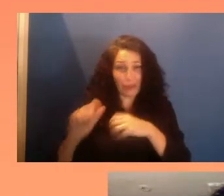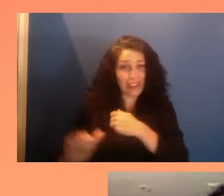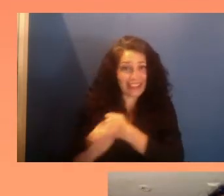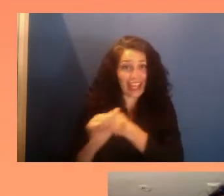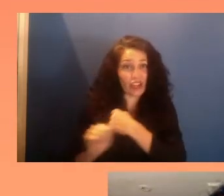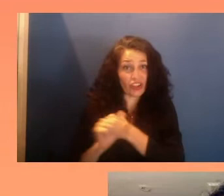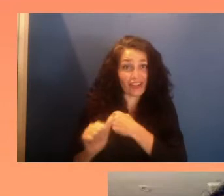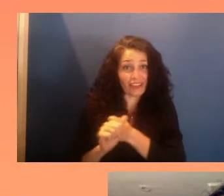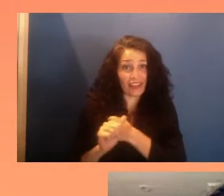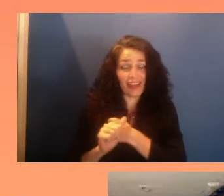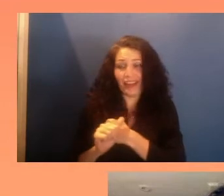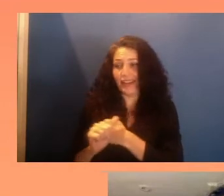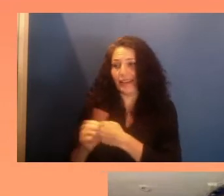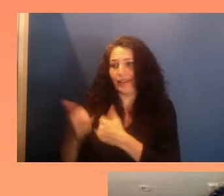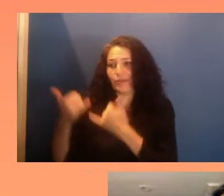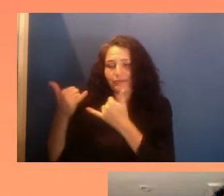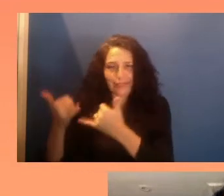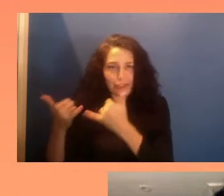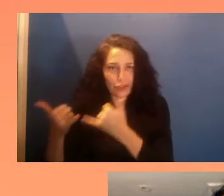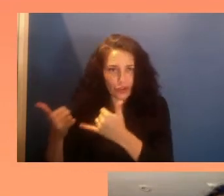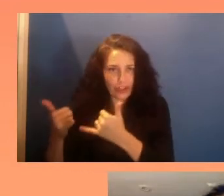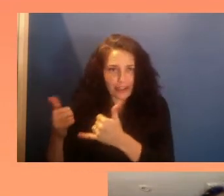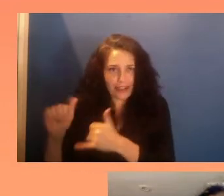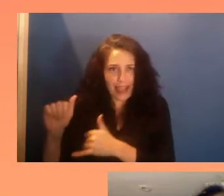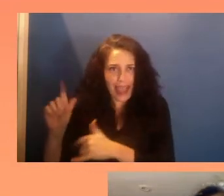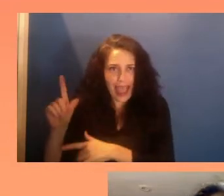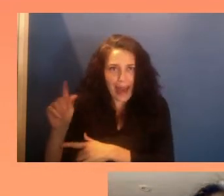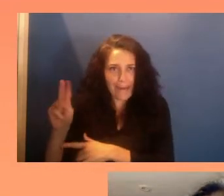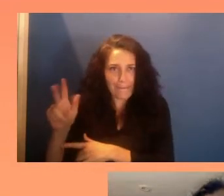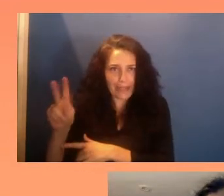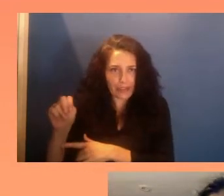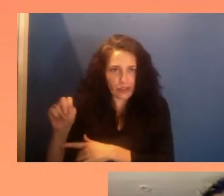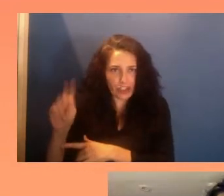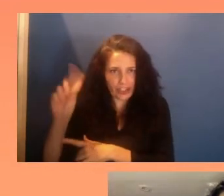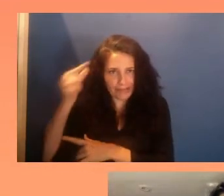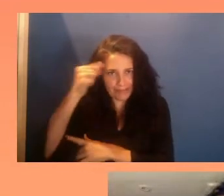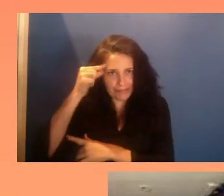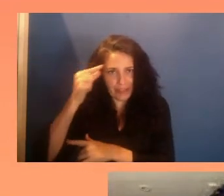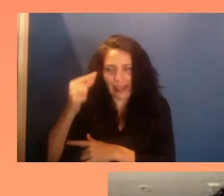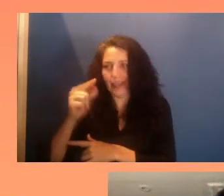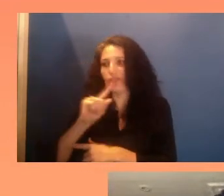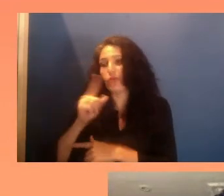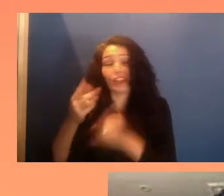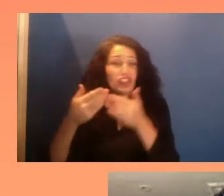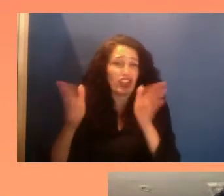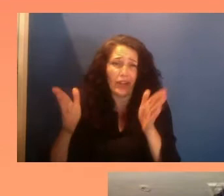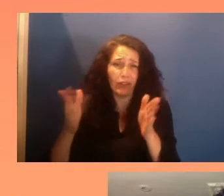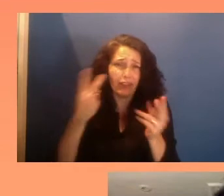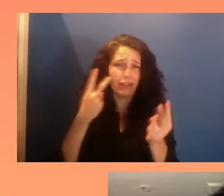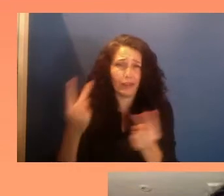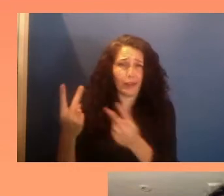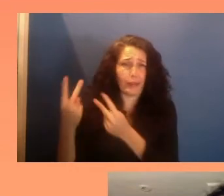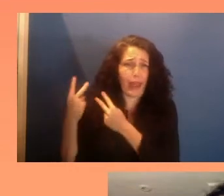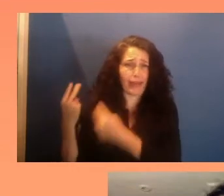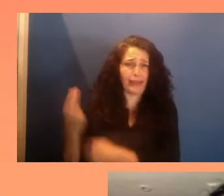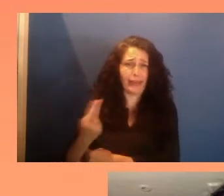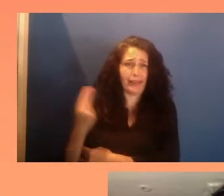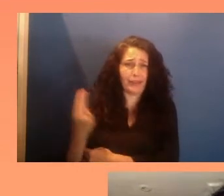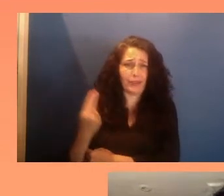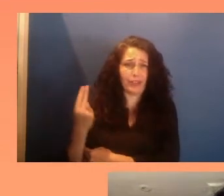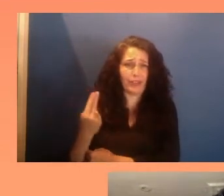in general. I mean, in this country through history, this is, if you look at white supremacy and